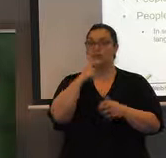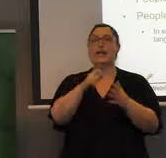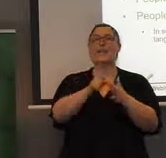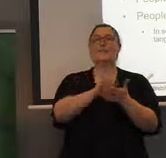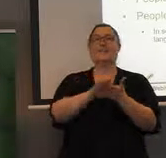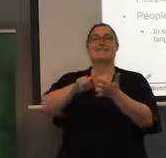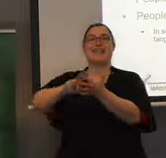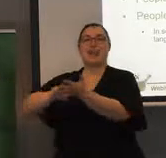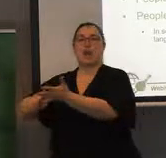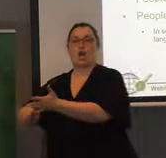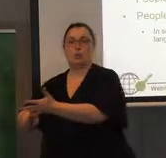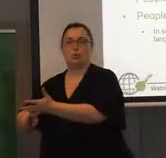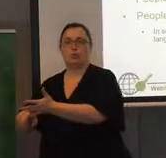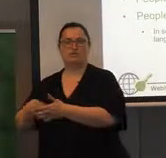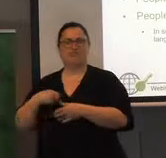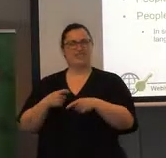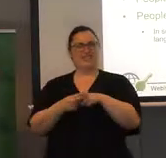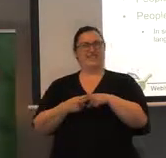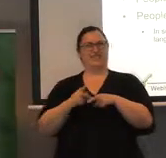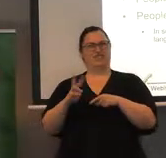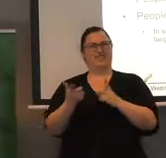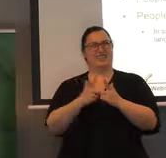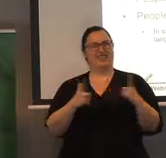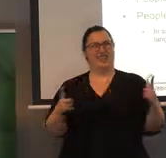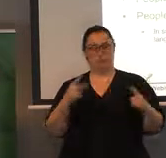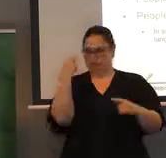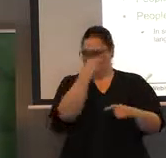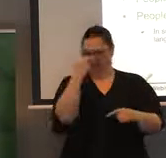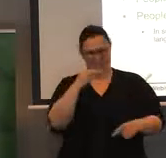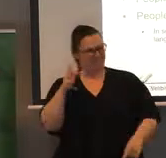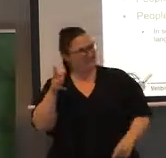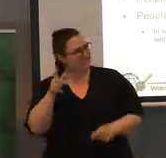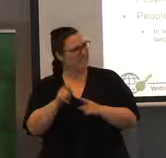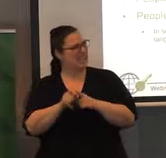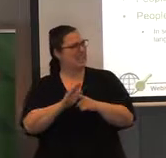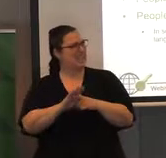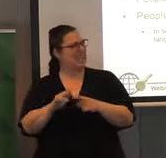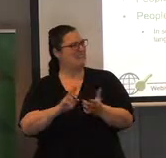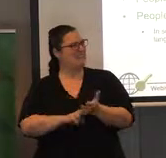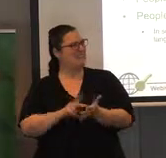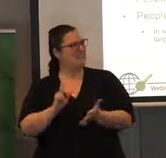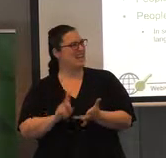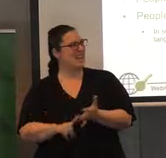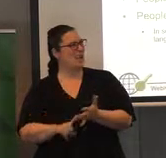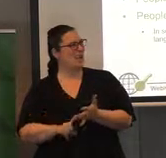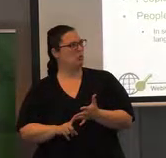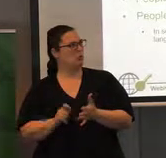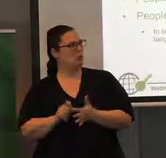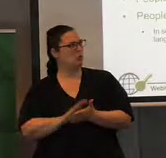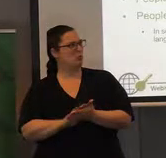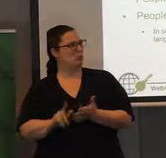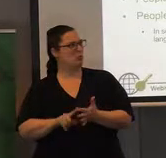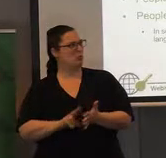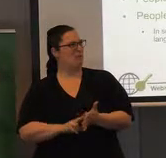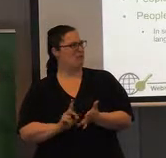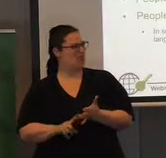FANO. Now, if you have English as a second language and you're listening on a screen reader, would you know what it wanted when it asked for your